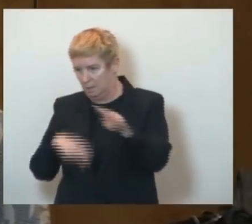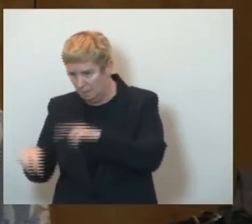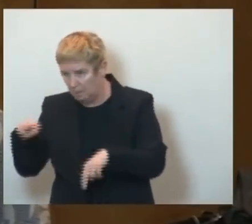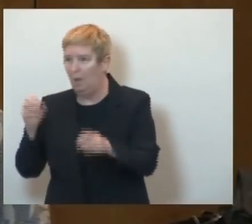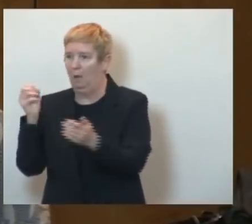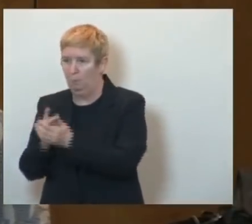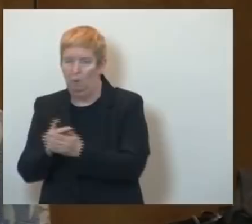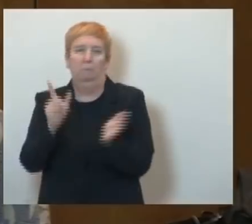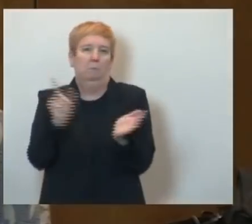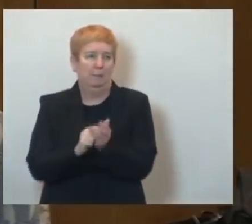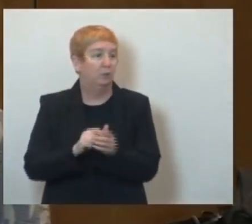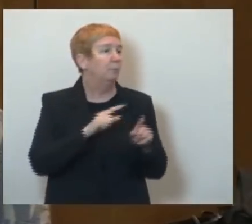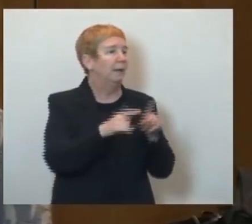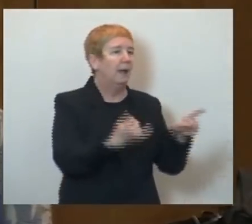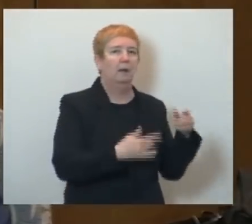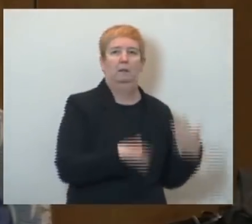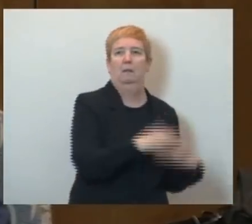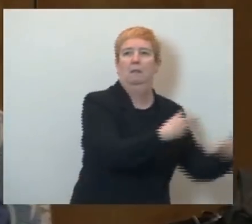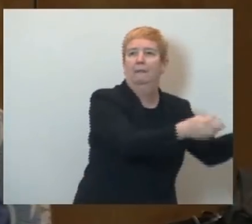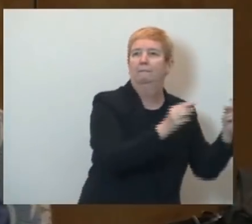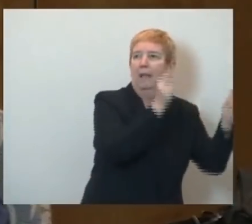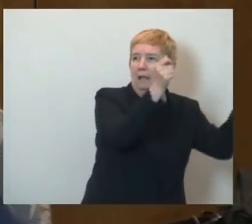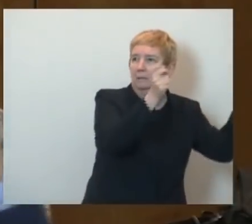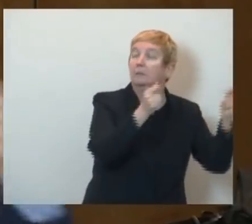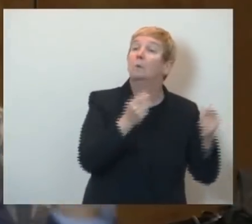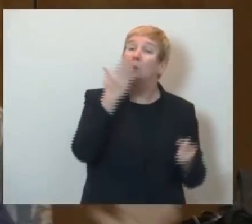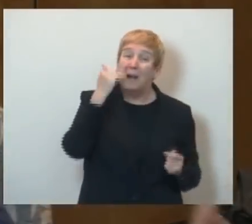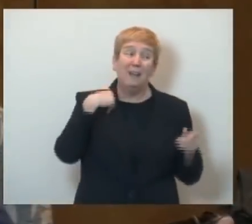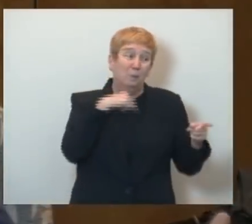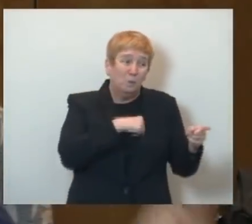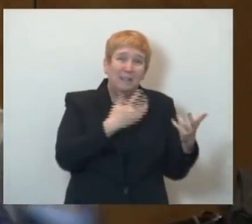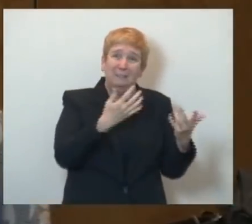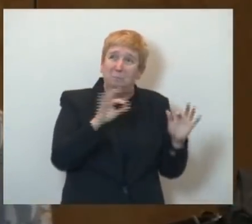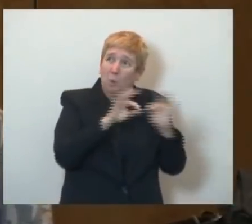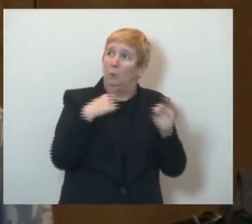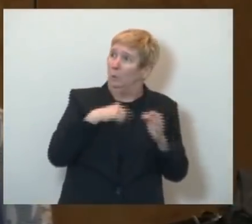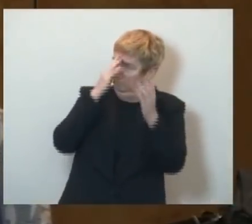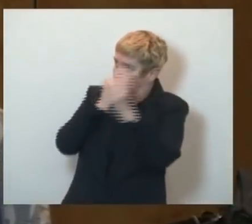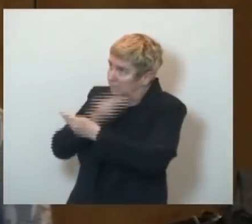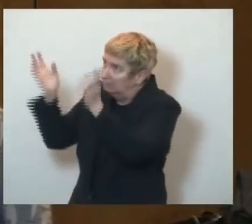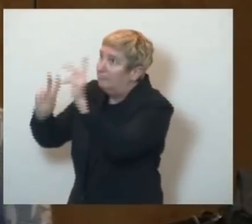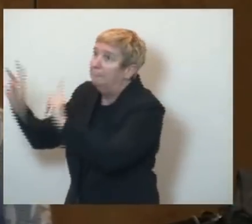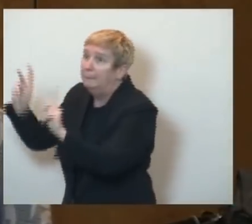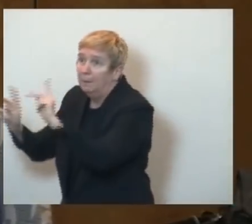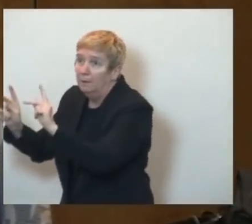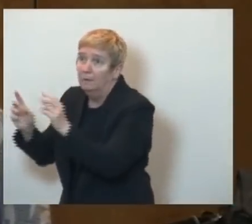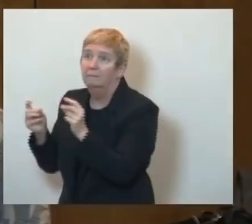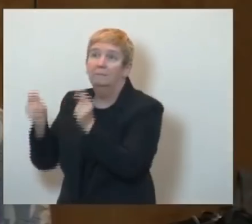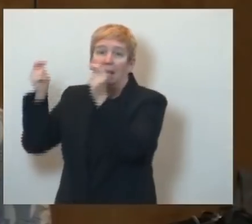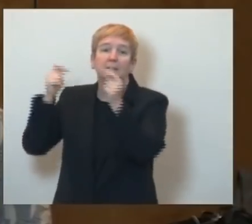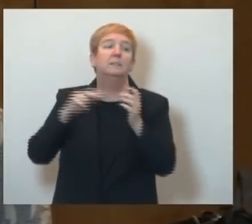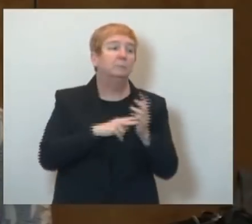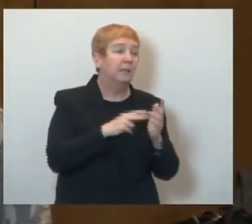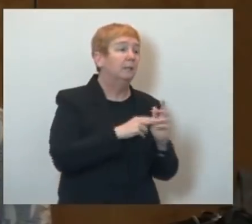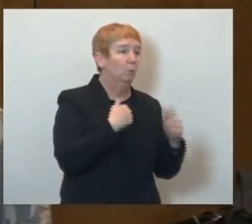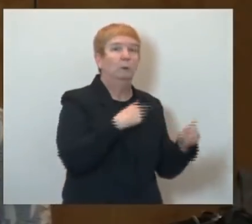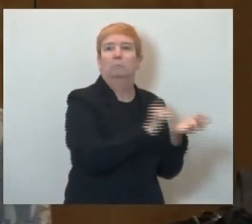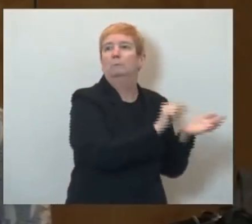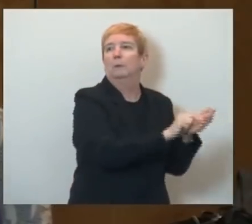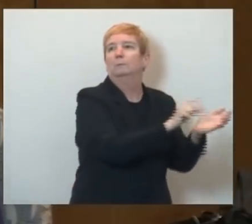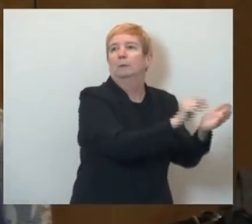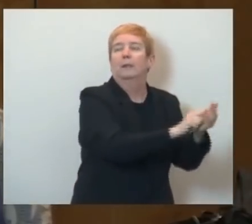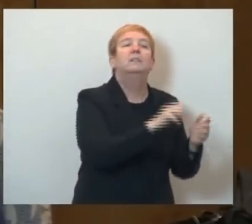so what's happening is, in the rush to get information out, these things are being published. So the